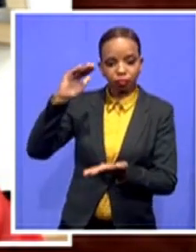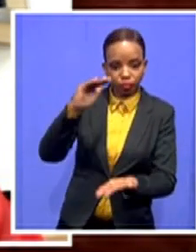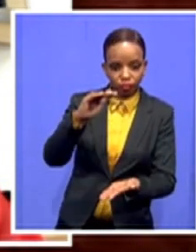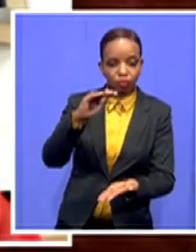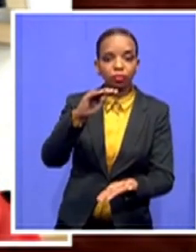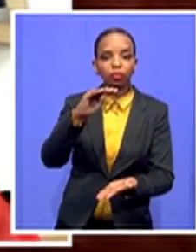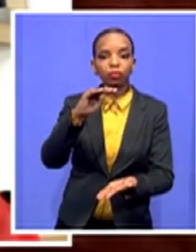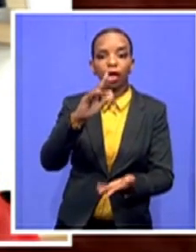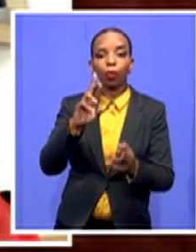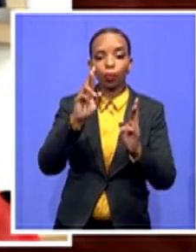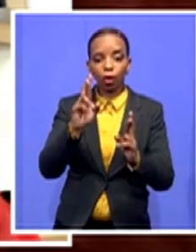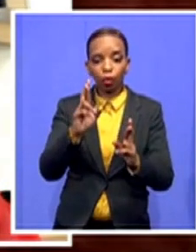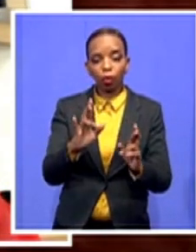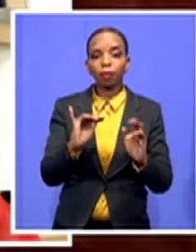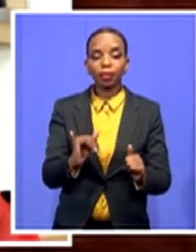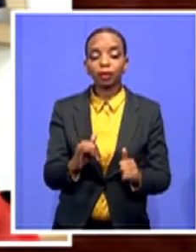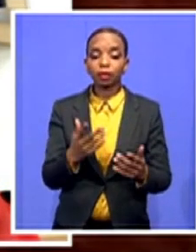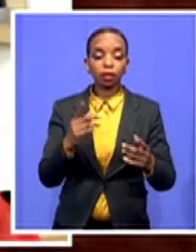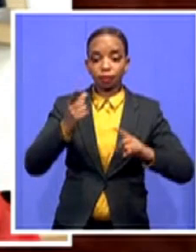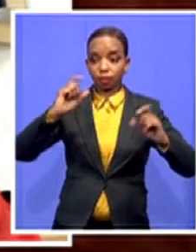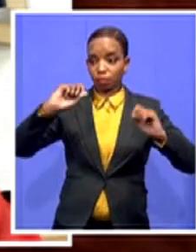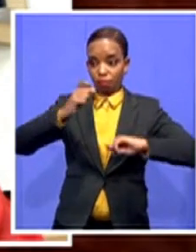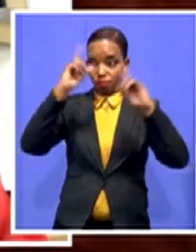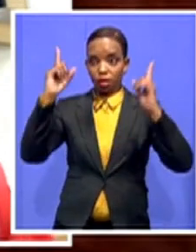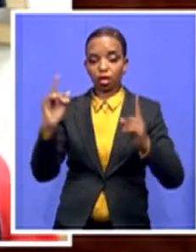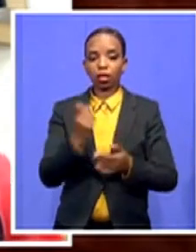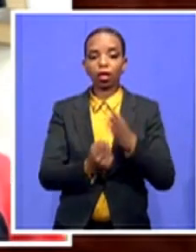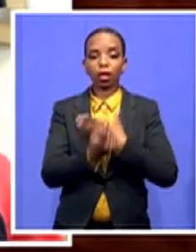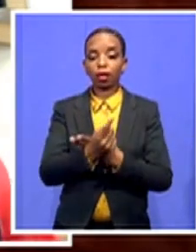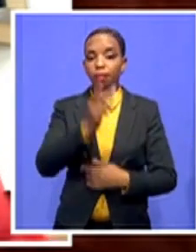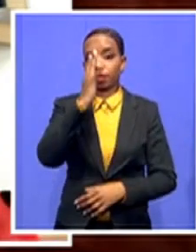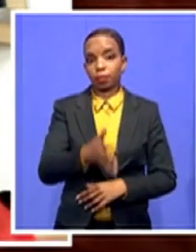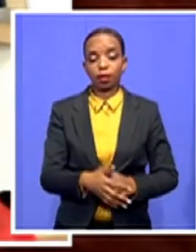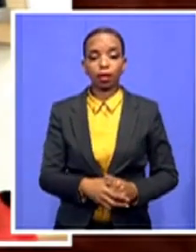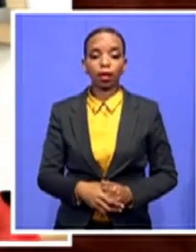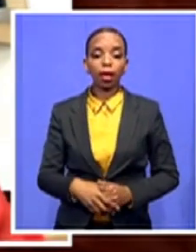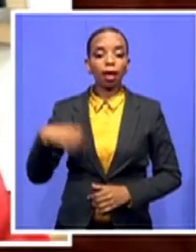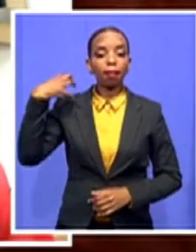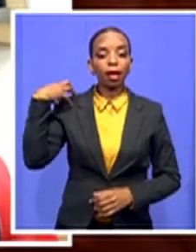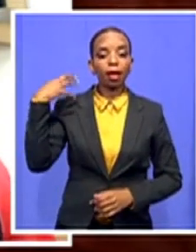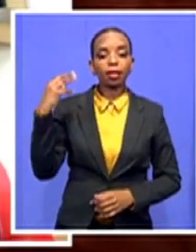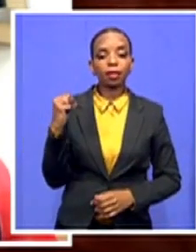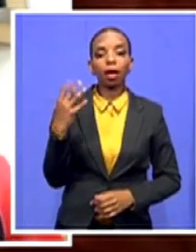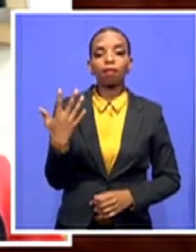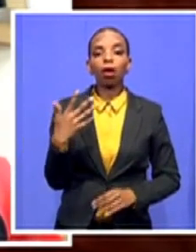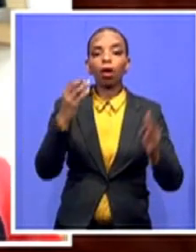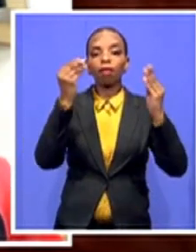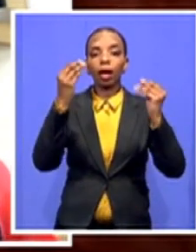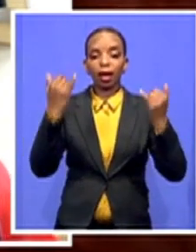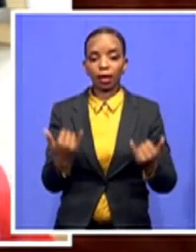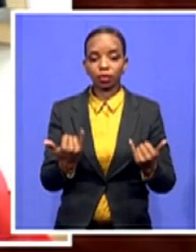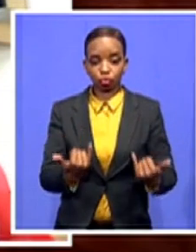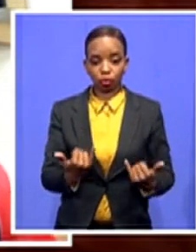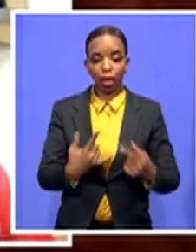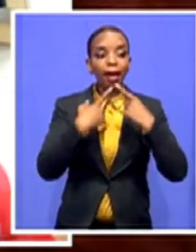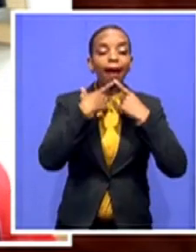miracle will happen, that the Minister of Finance announces today a real new